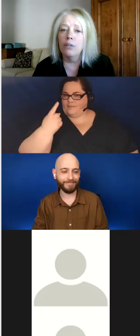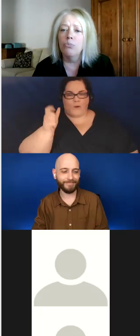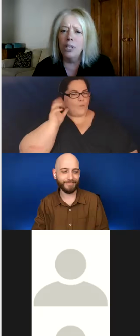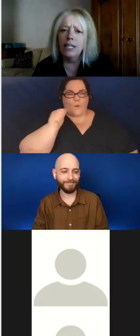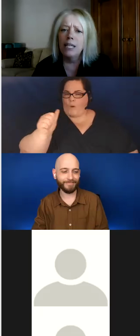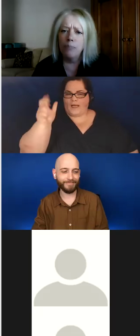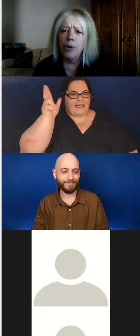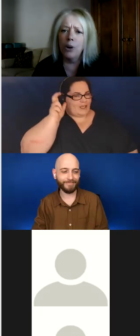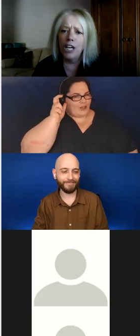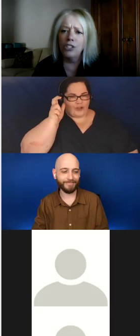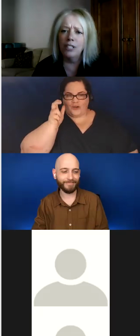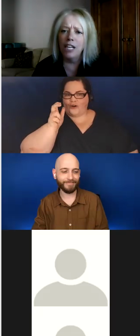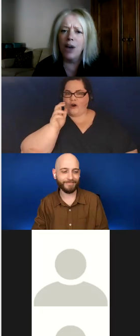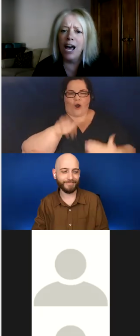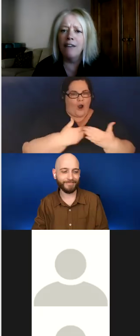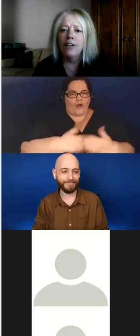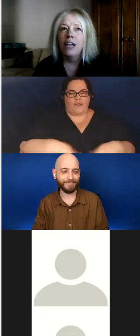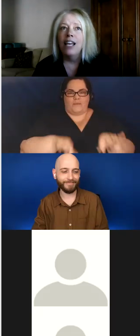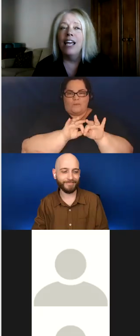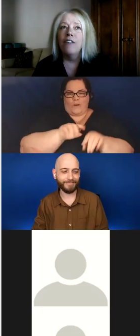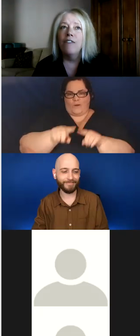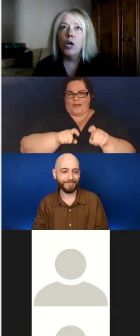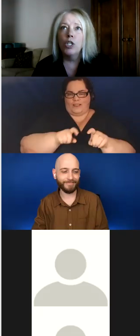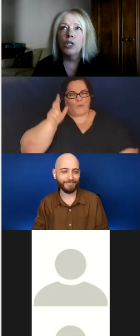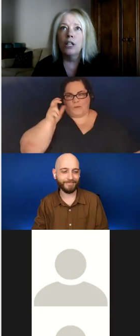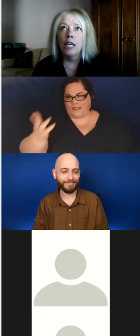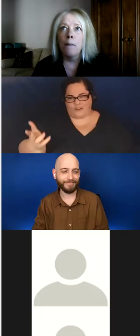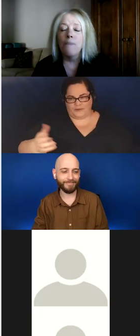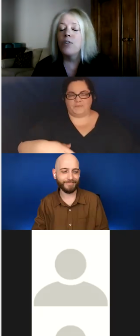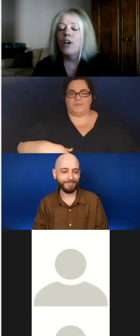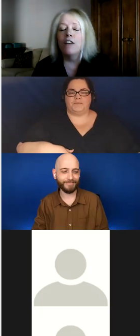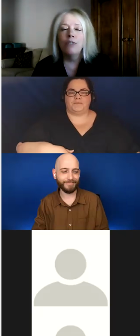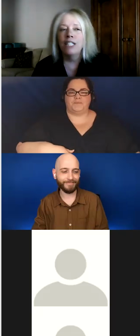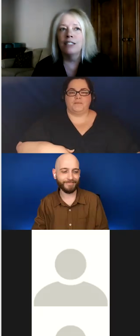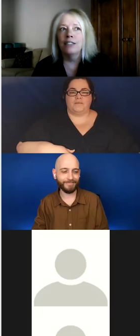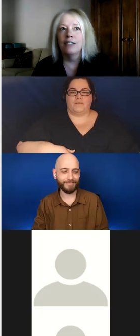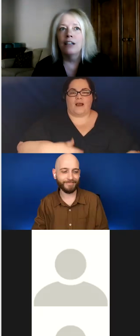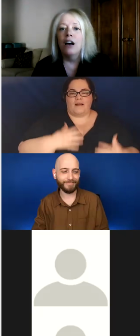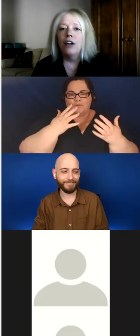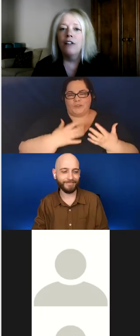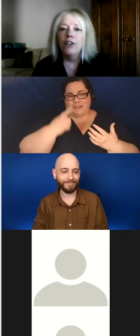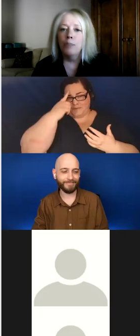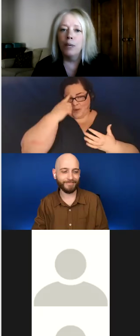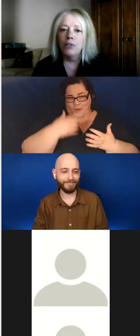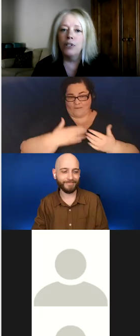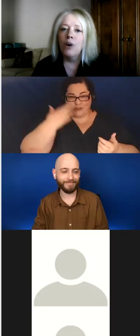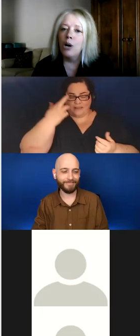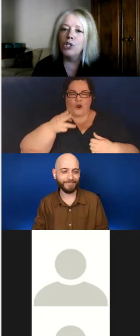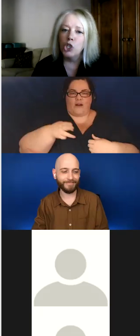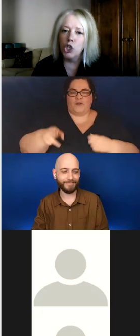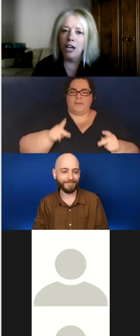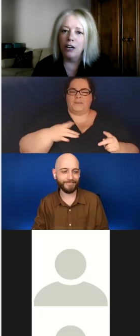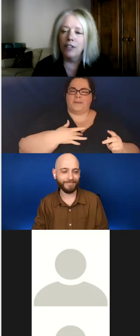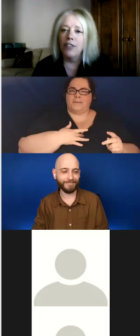those really important questions that you have. And unfortunately, for whatever reason, hard of hearing people don't